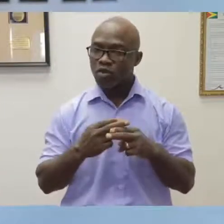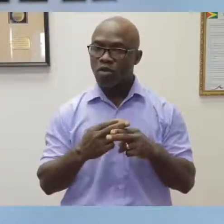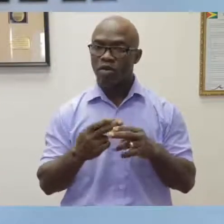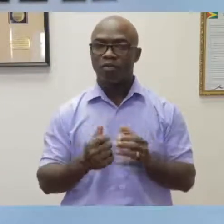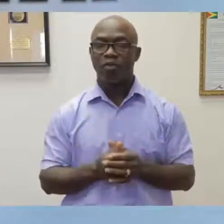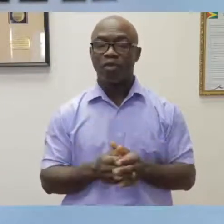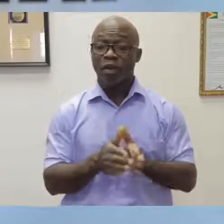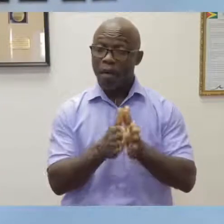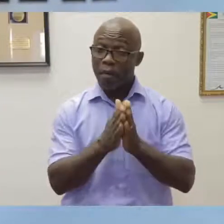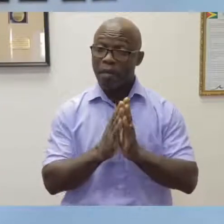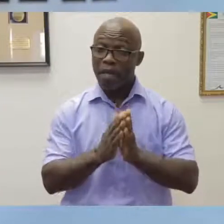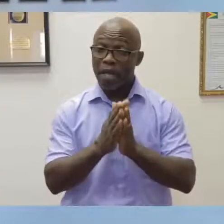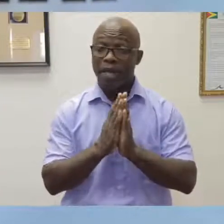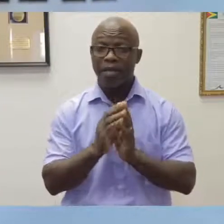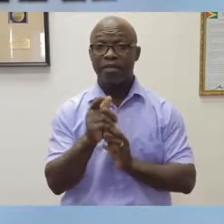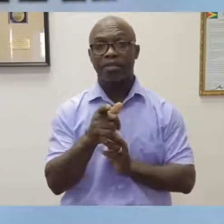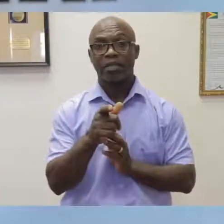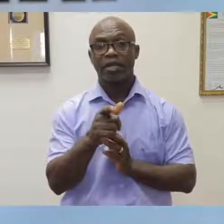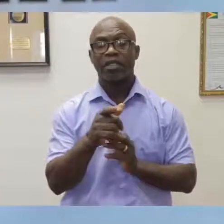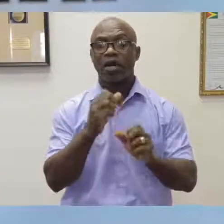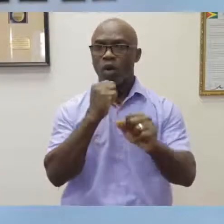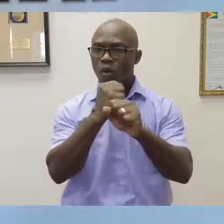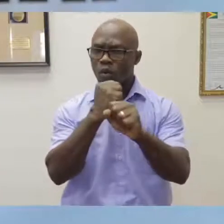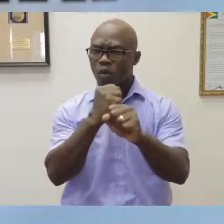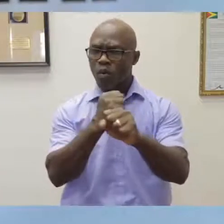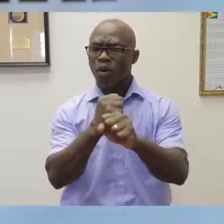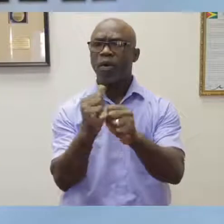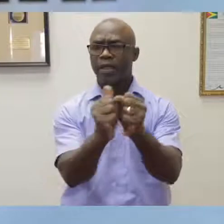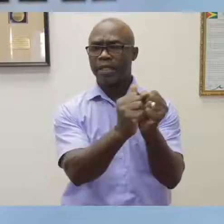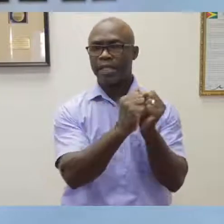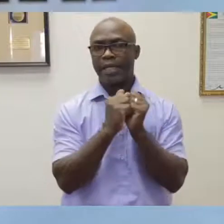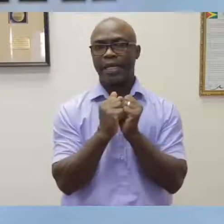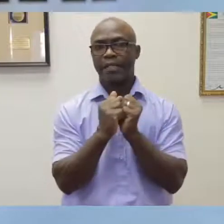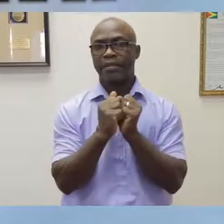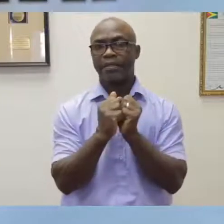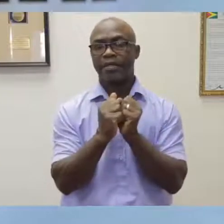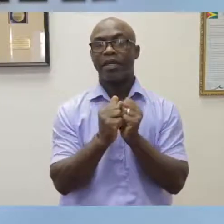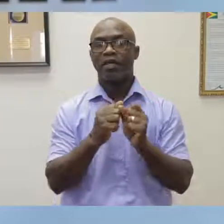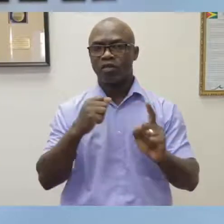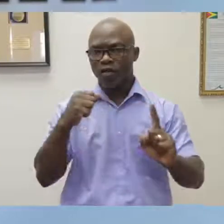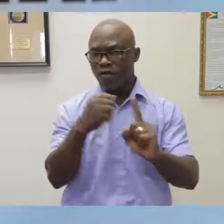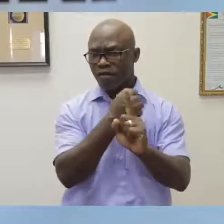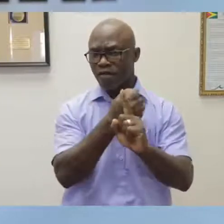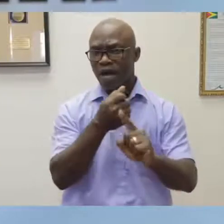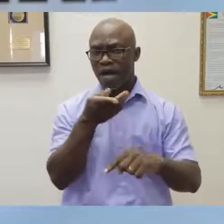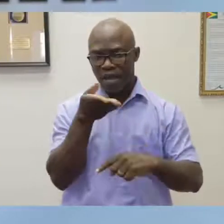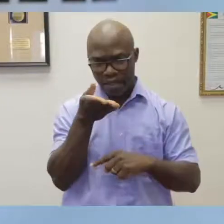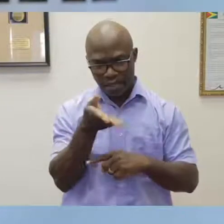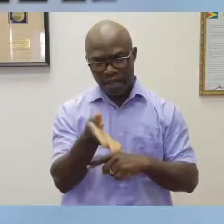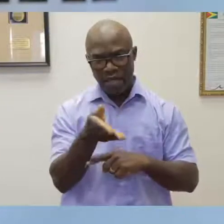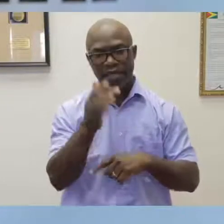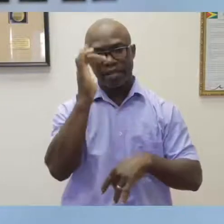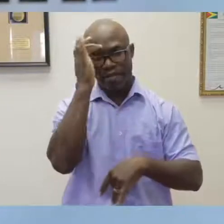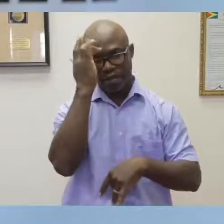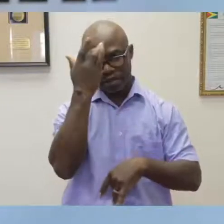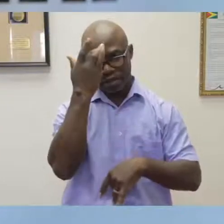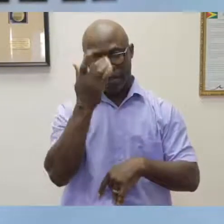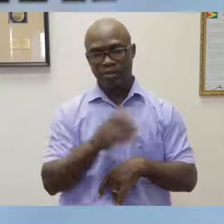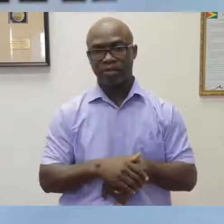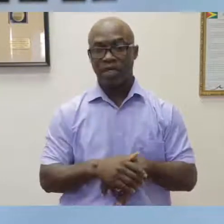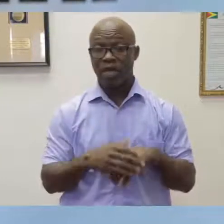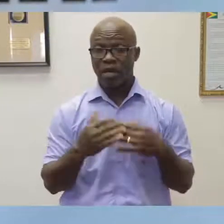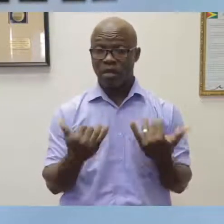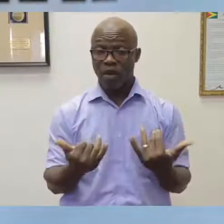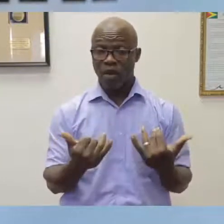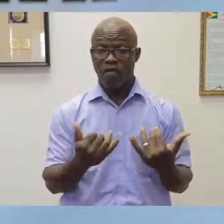plead with you for us to work together to defy the coronavirus disease. Now for the